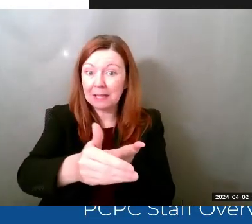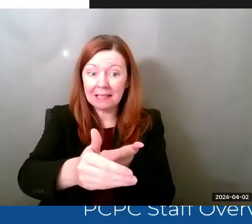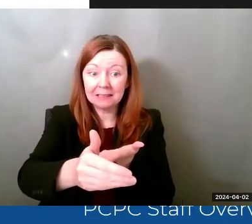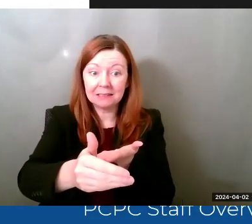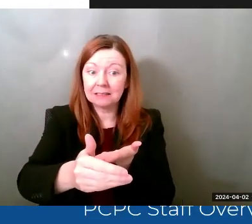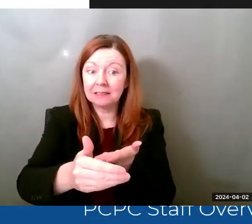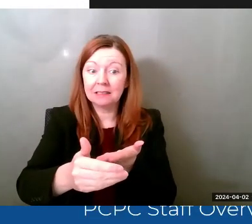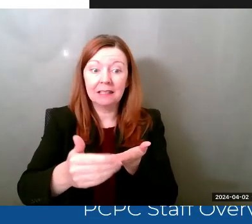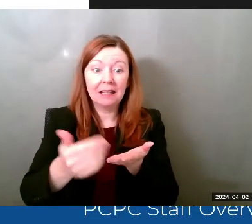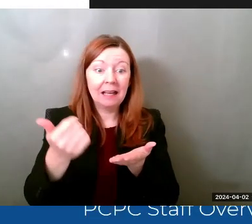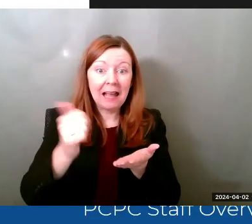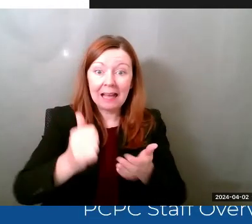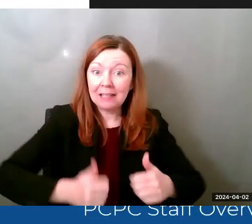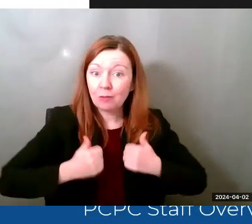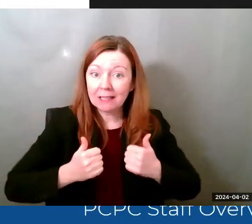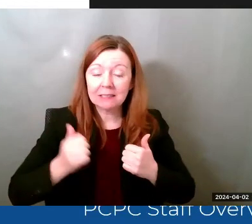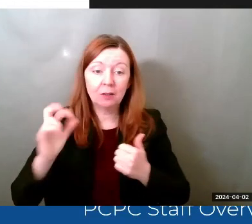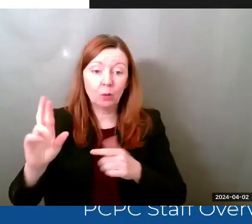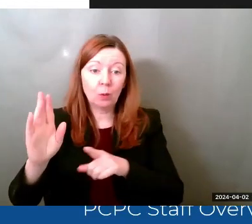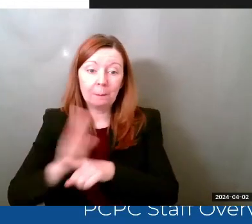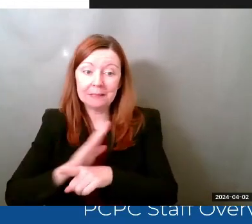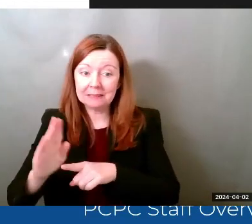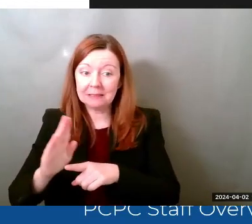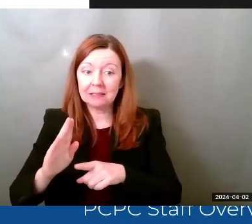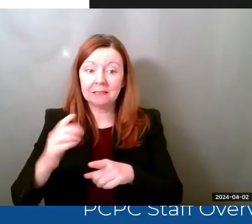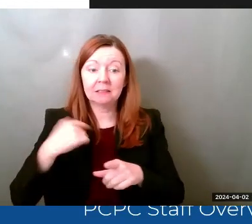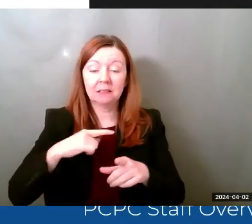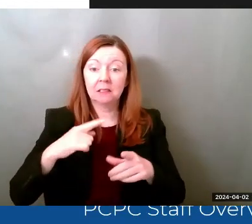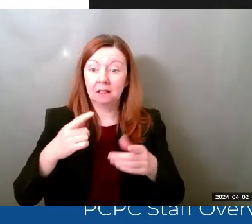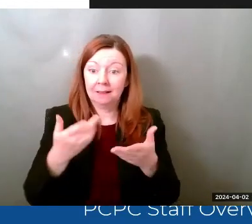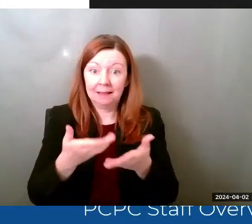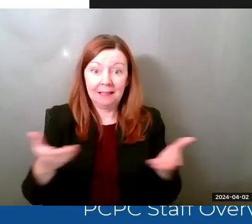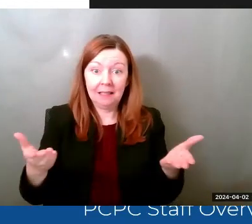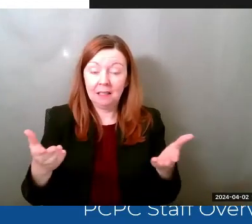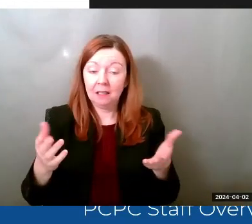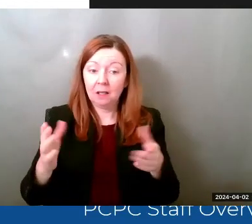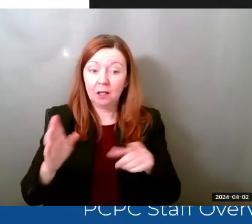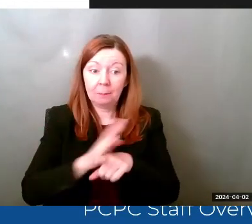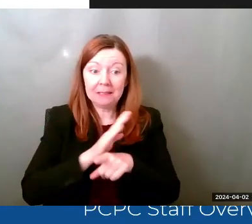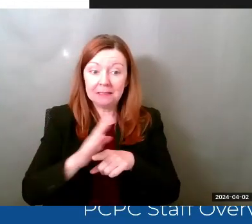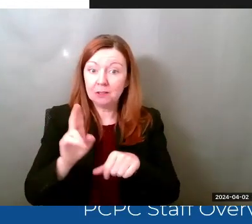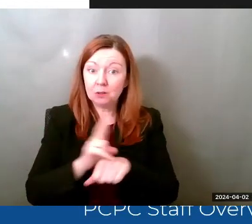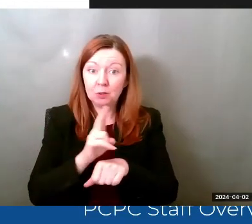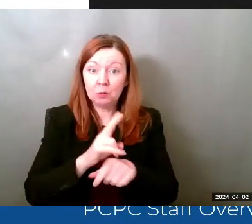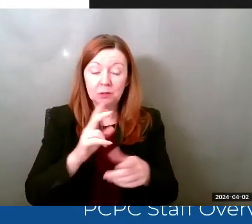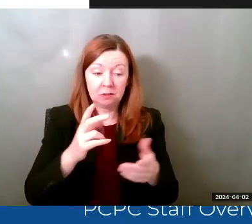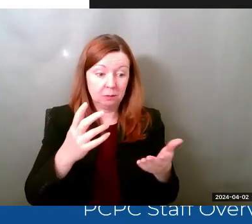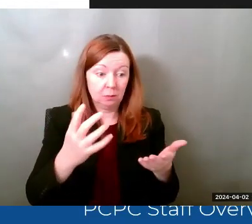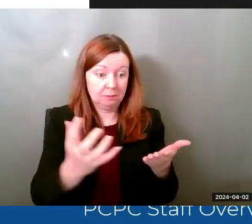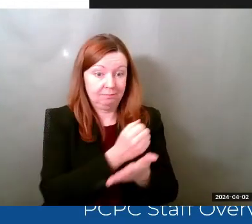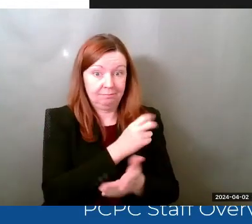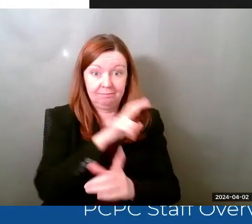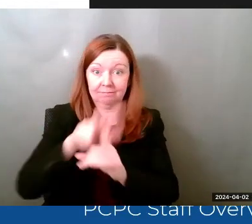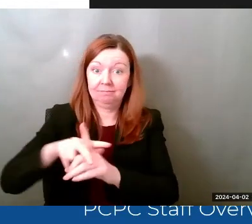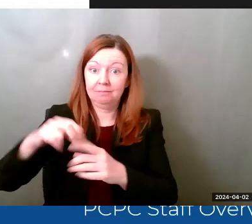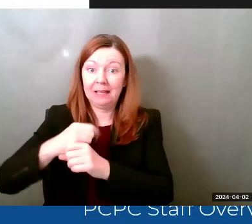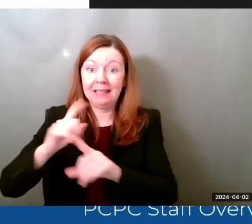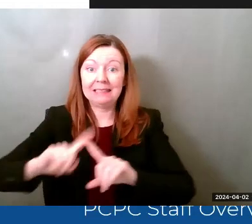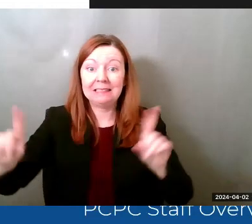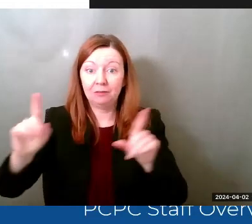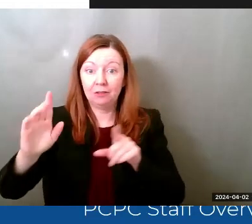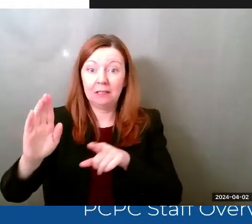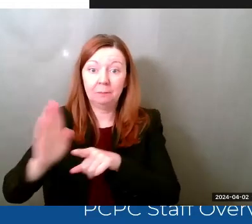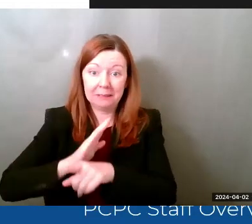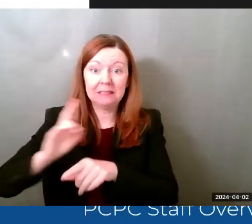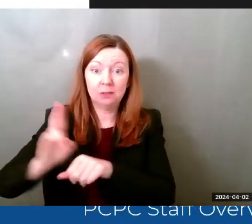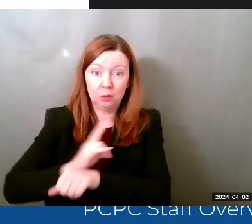one resident or business. They are repurposing the existing commercial use into another commercial use. Next slide.